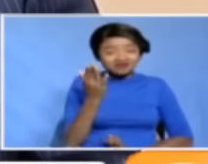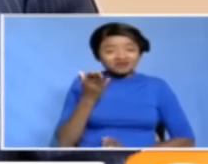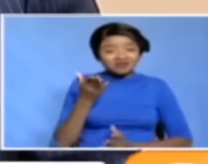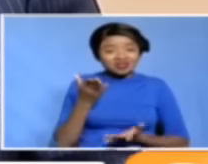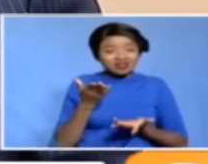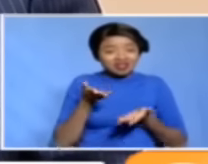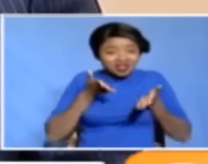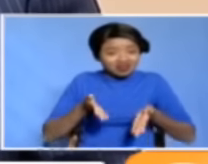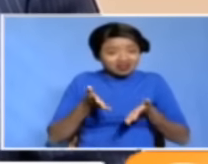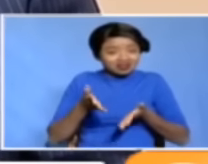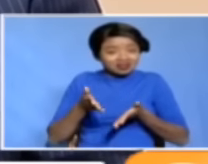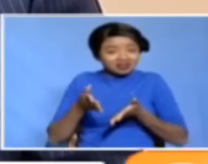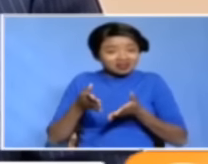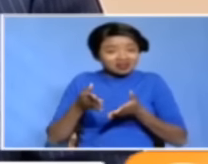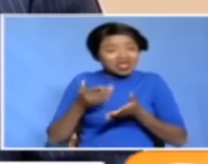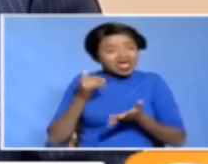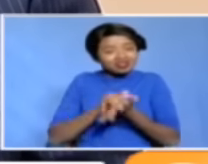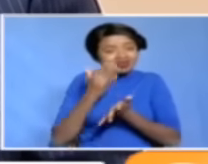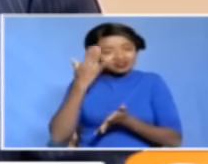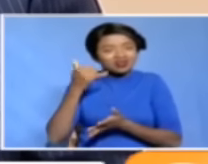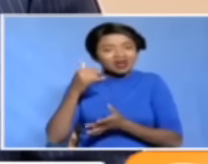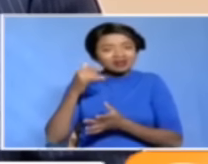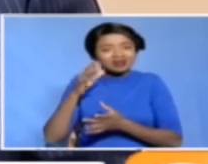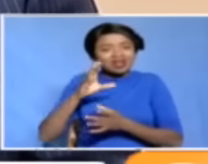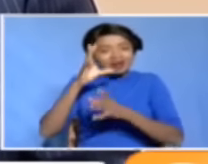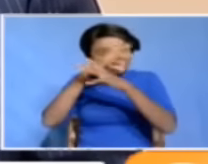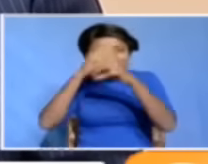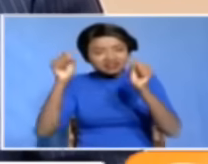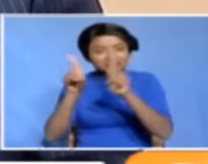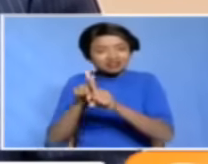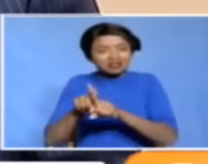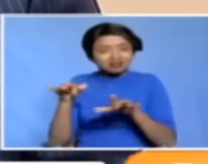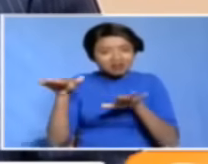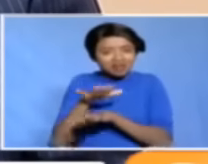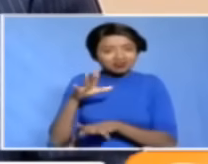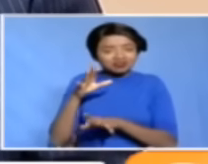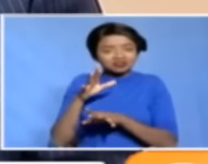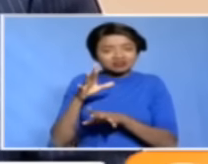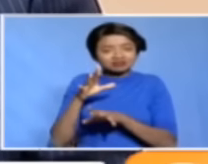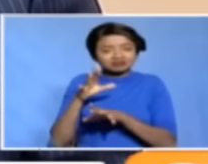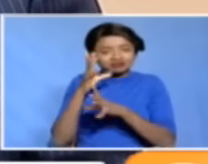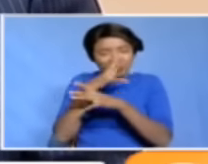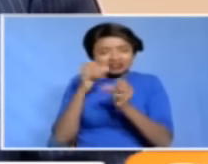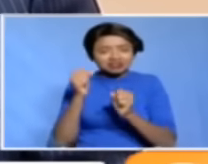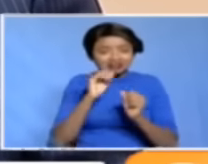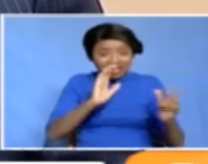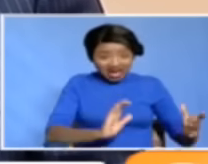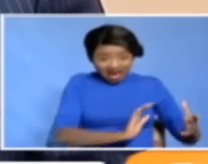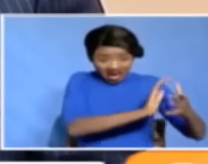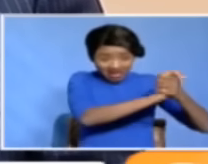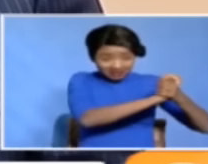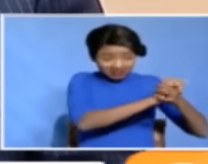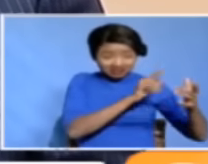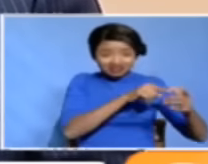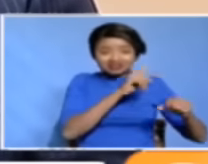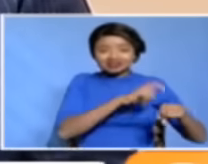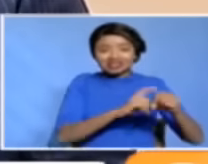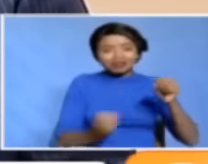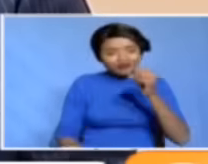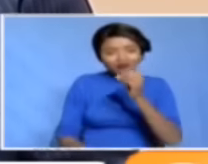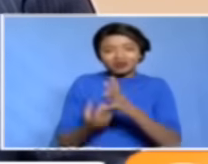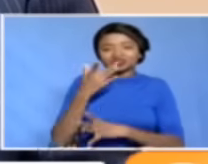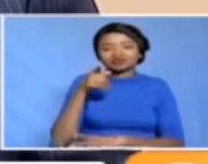cocoons, and you know, that is why the president and the deputy president, in fact, that's why the genesis of the handshake goes back to the formation of the Jubilee